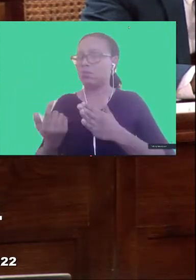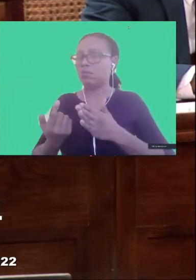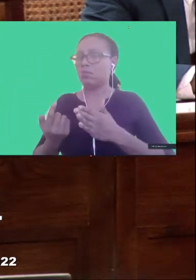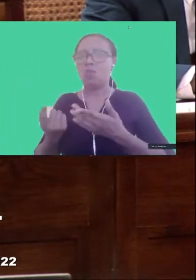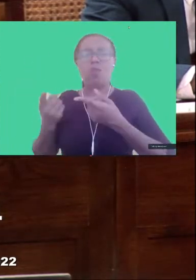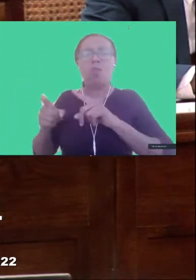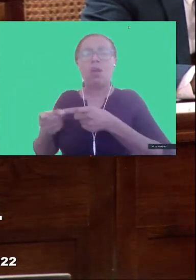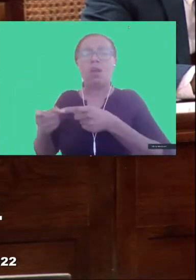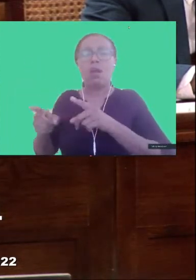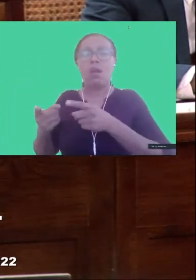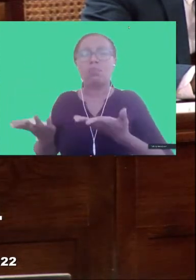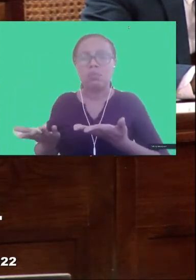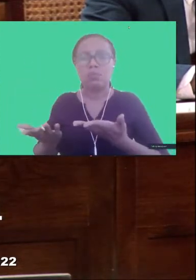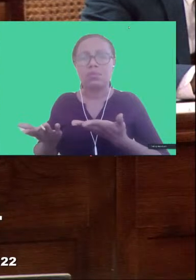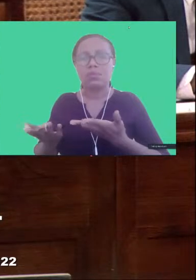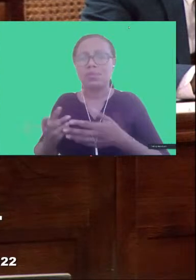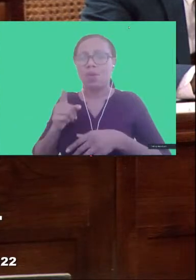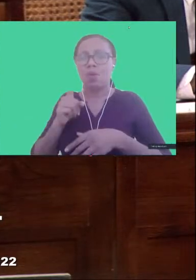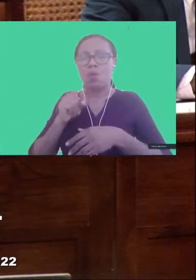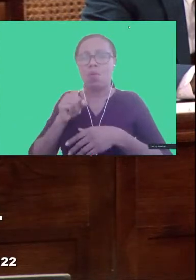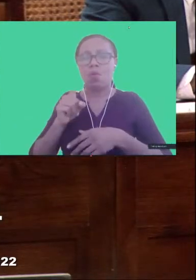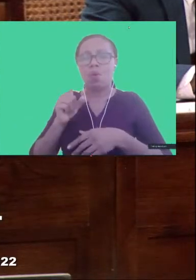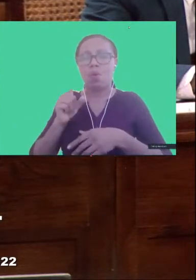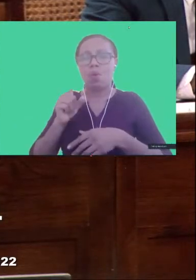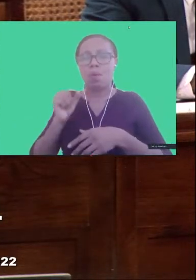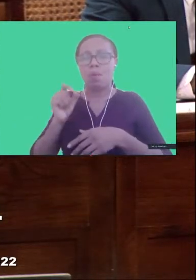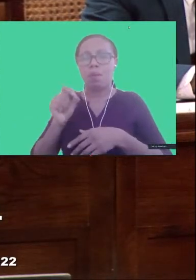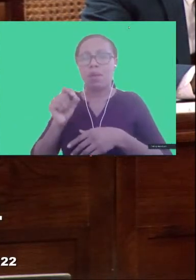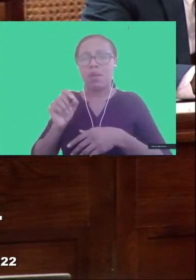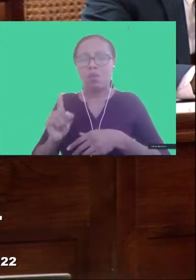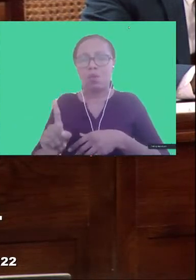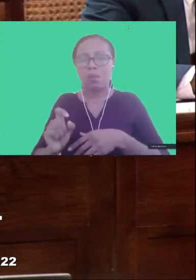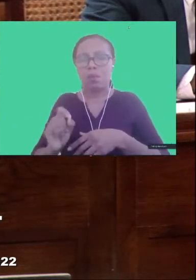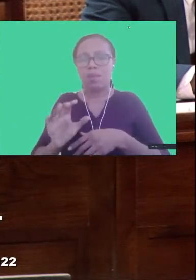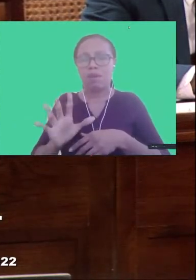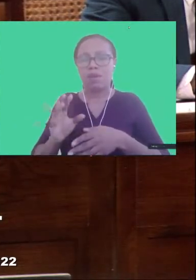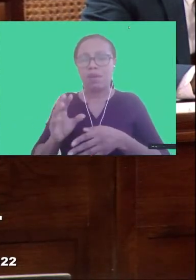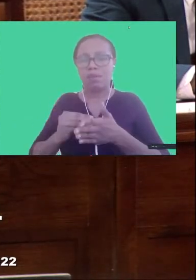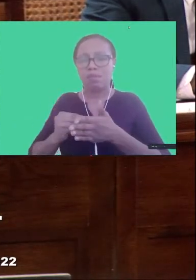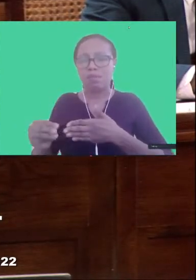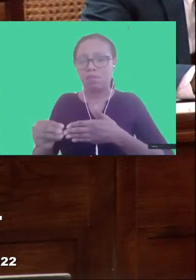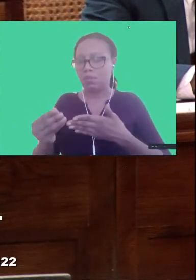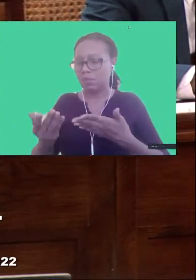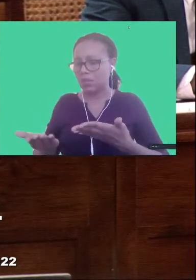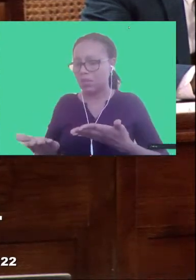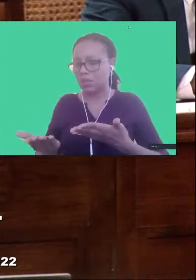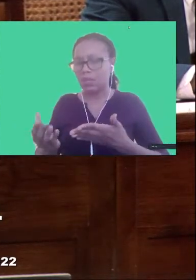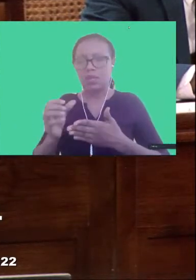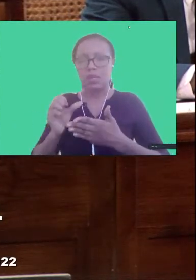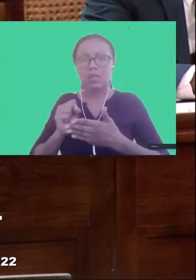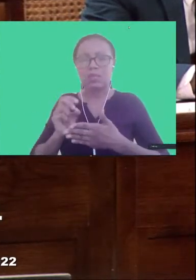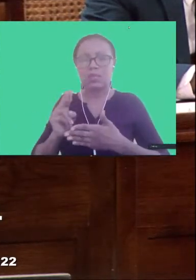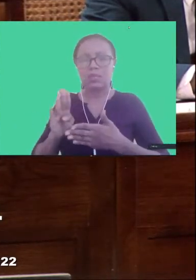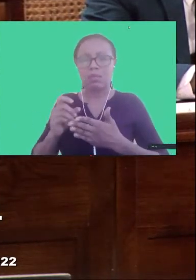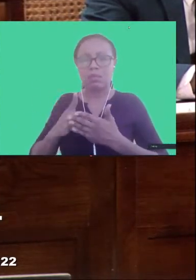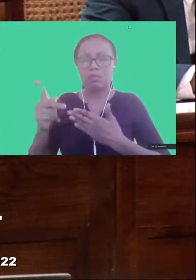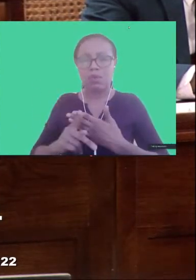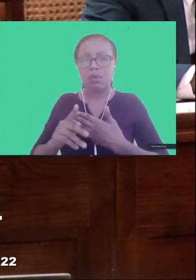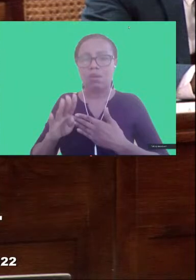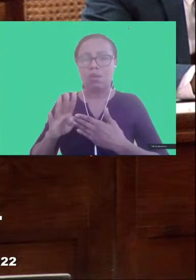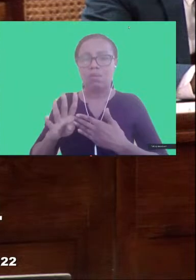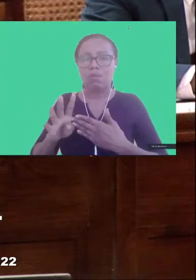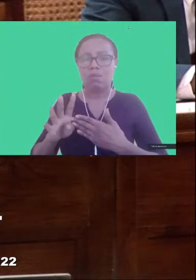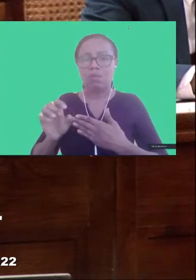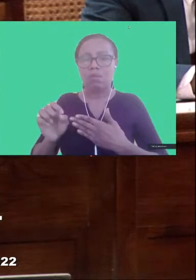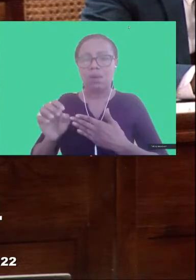million represent in subprogram 0452, and how come we are projecting for next year and